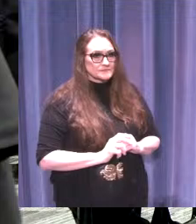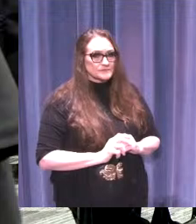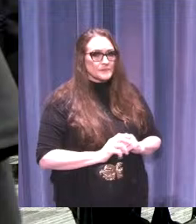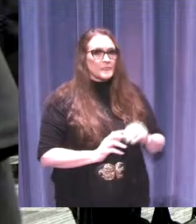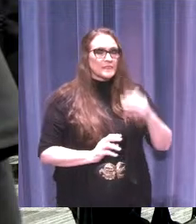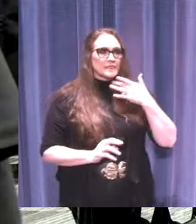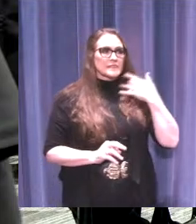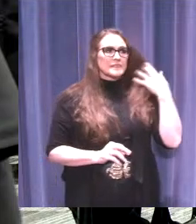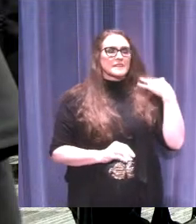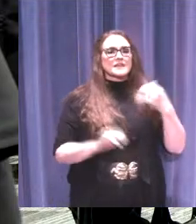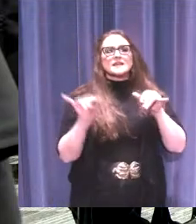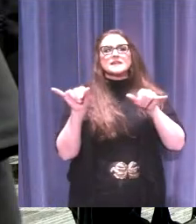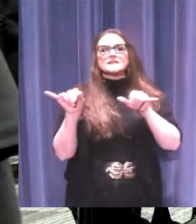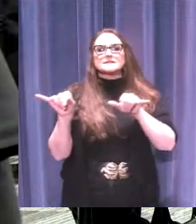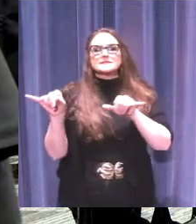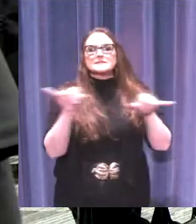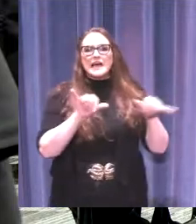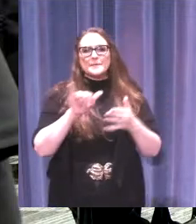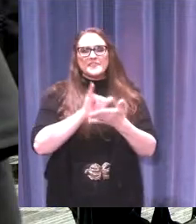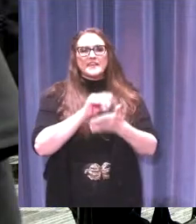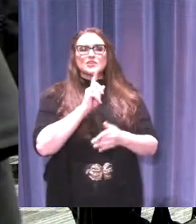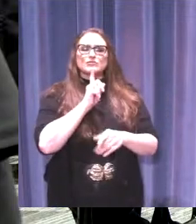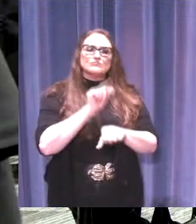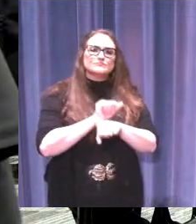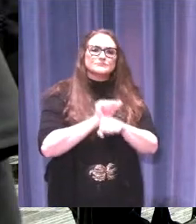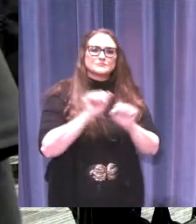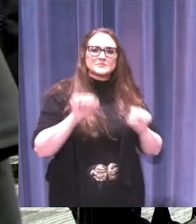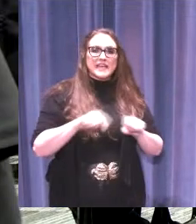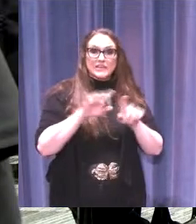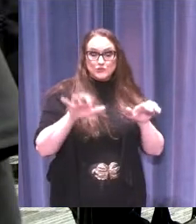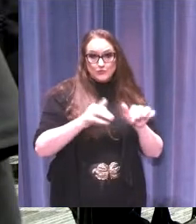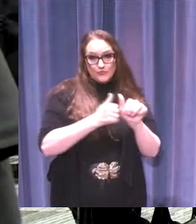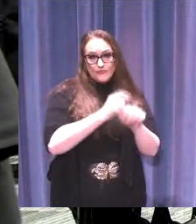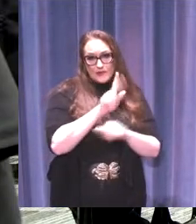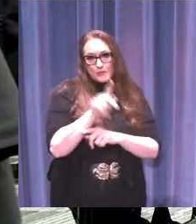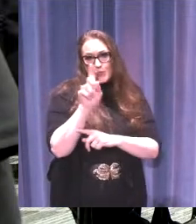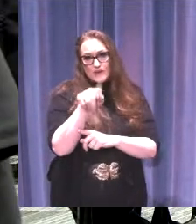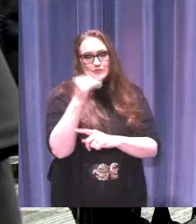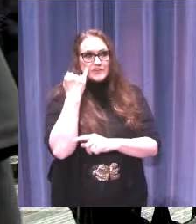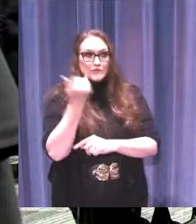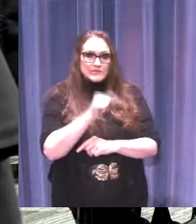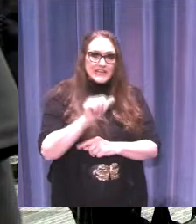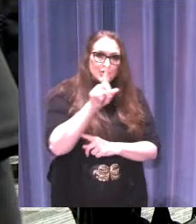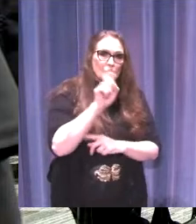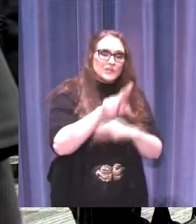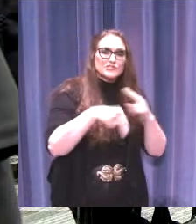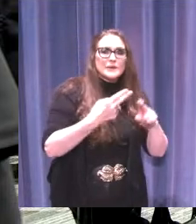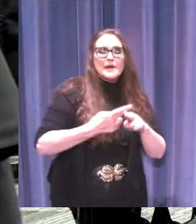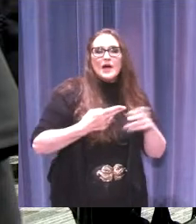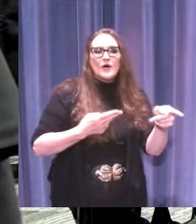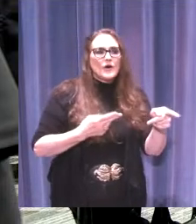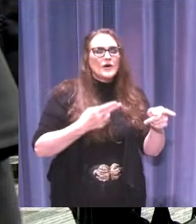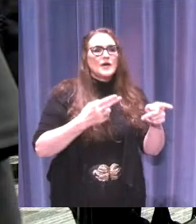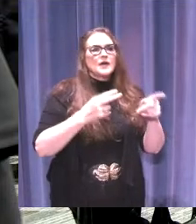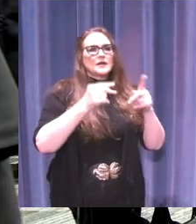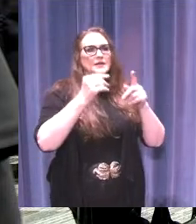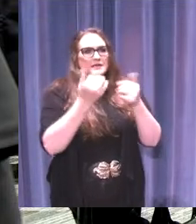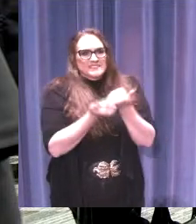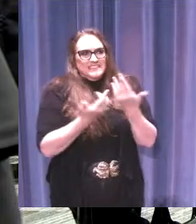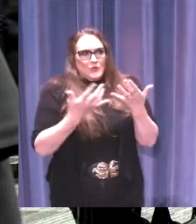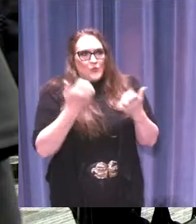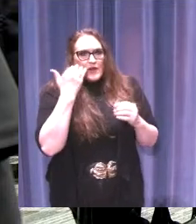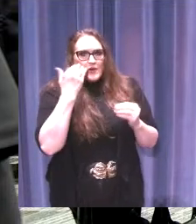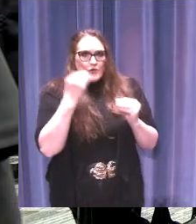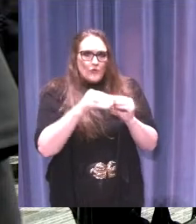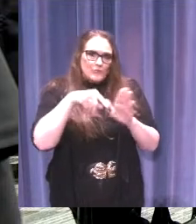It is commonplace that you actually are able to do follow-up questions if there's any question about or anything that we want to know